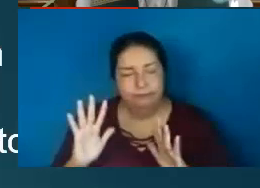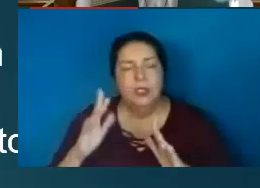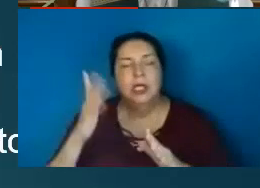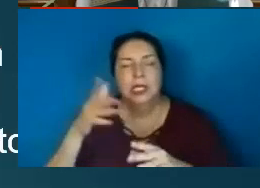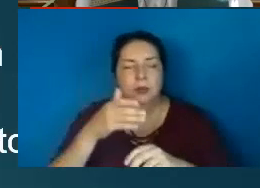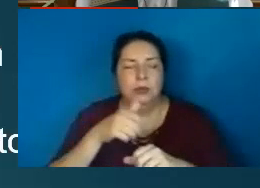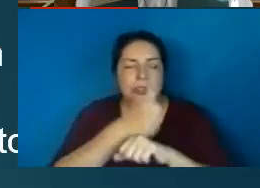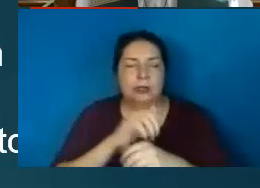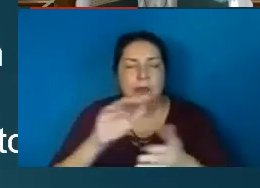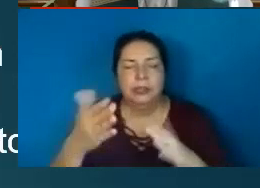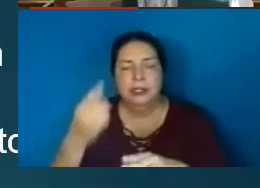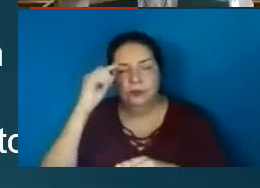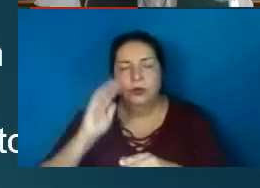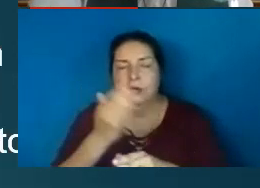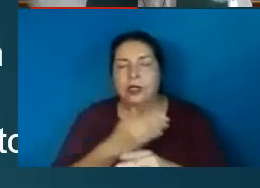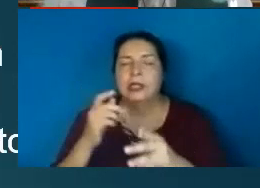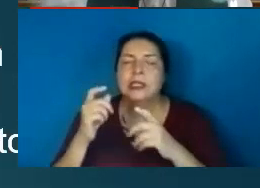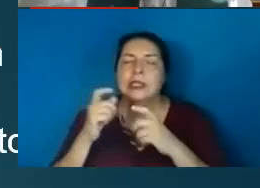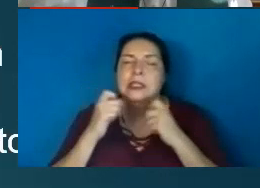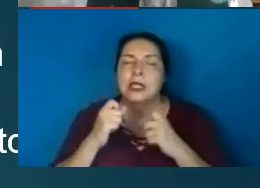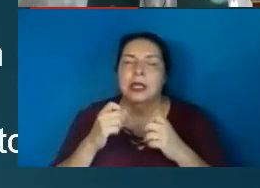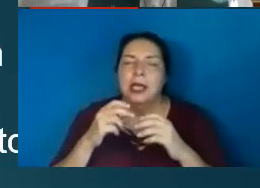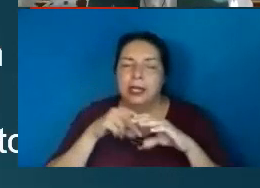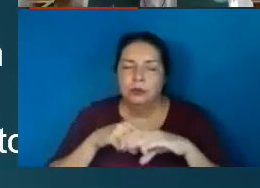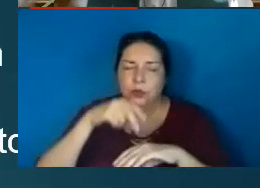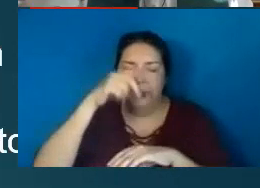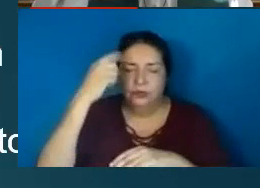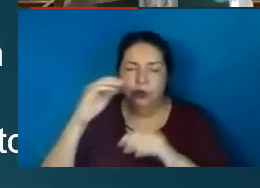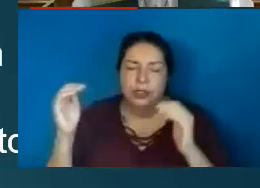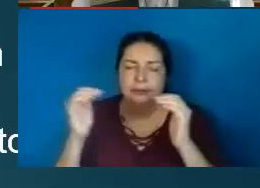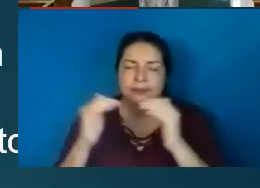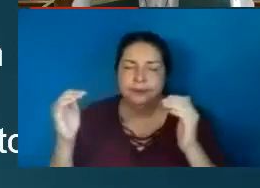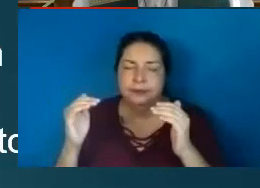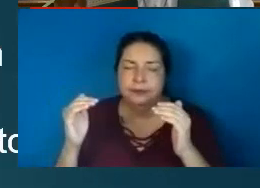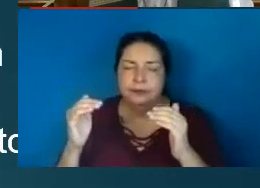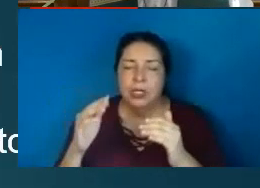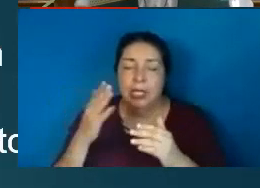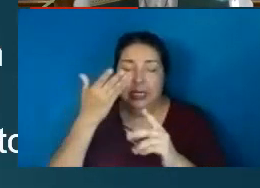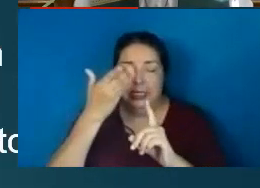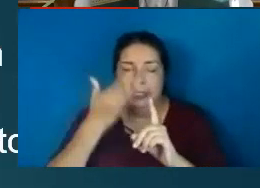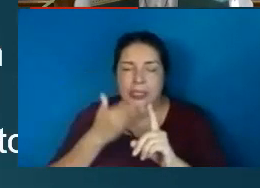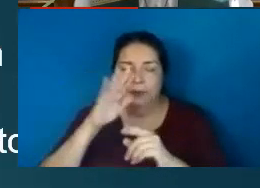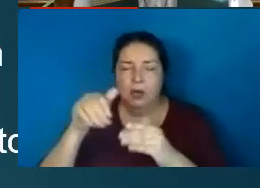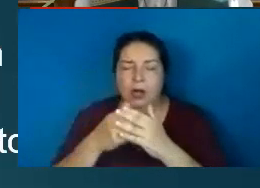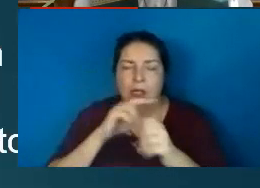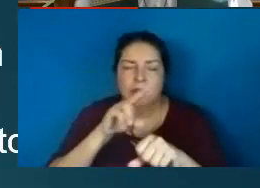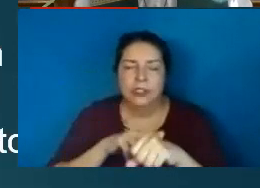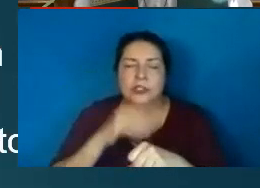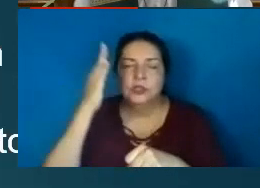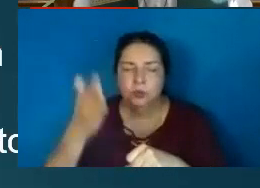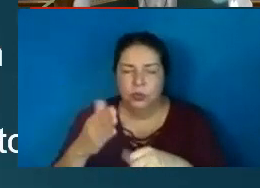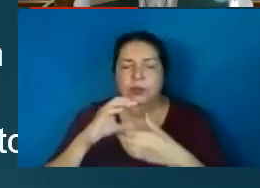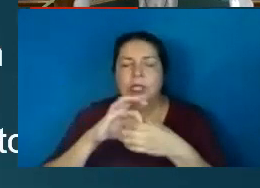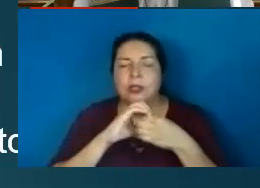for our sins and raised for our justification. And in him shall all the nations of the earth be